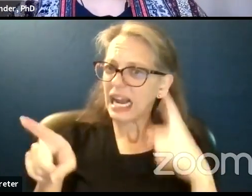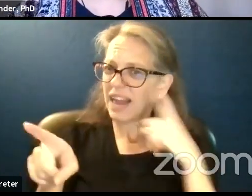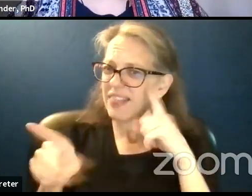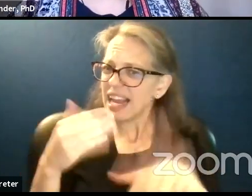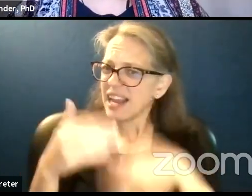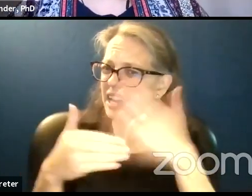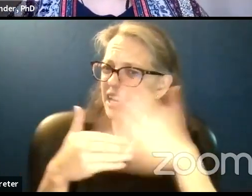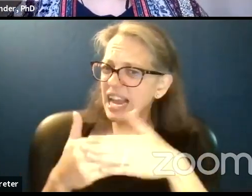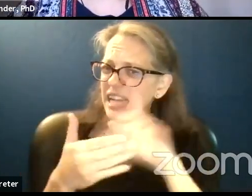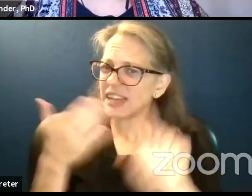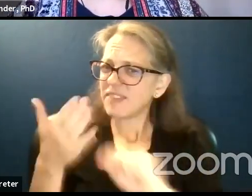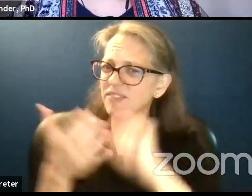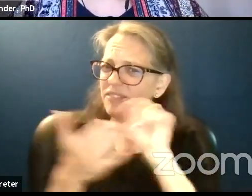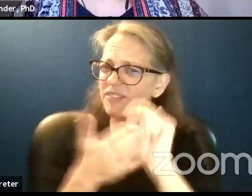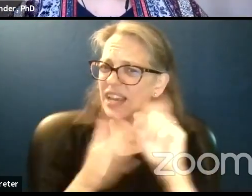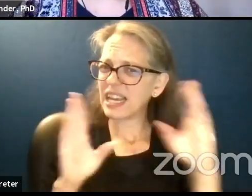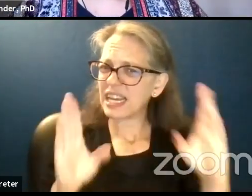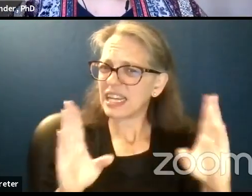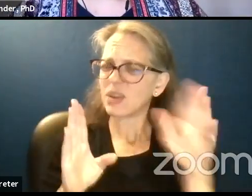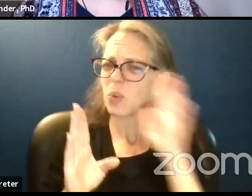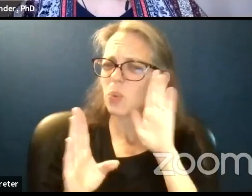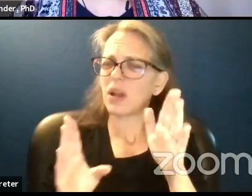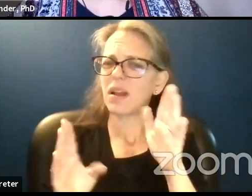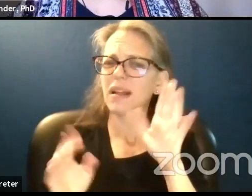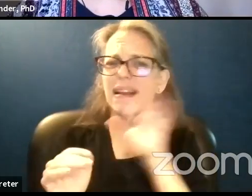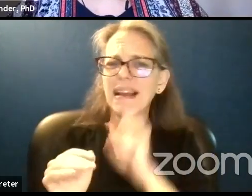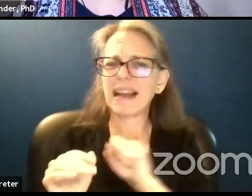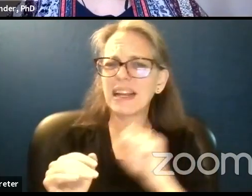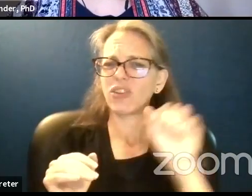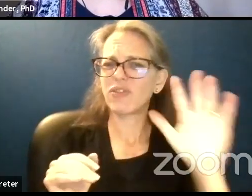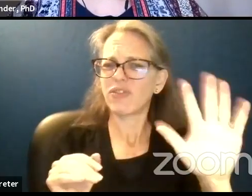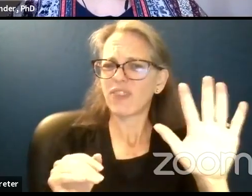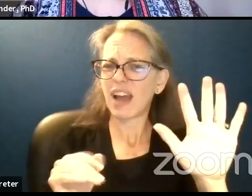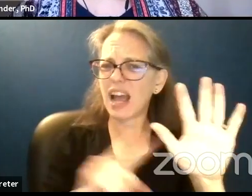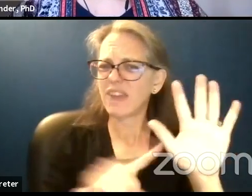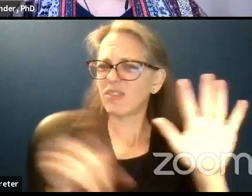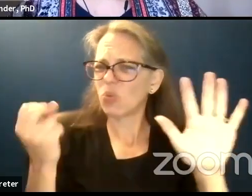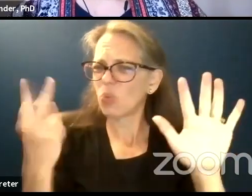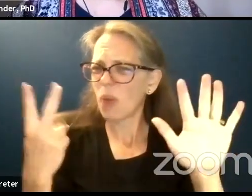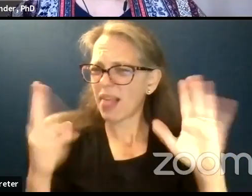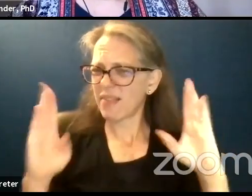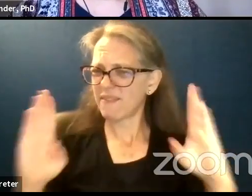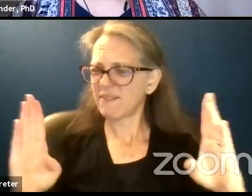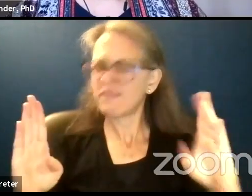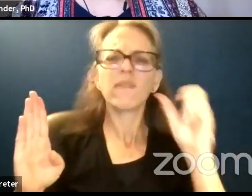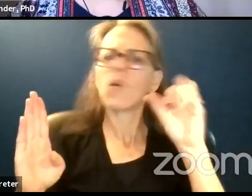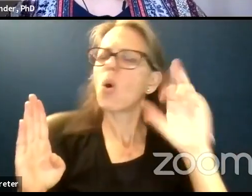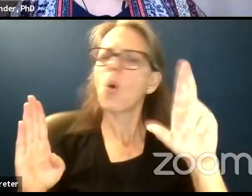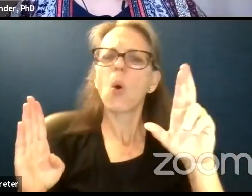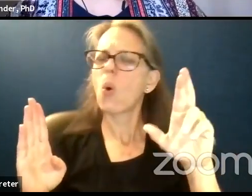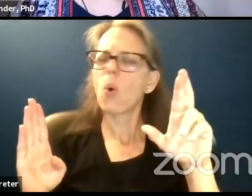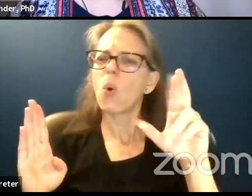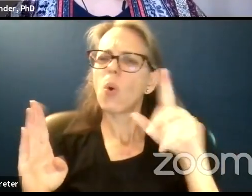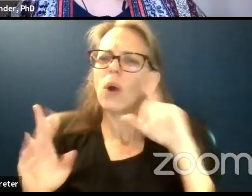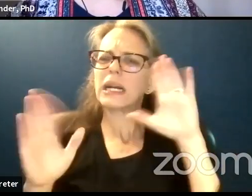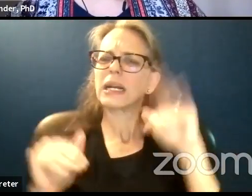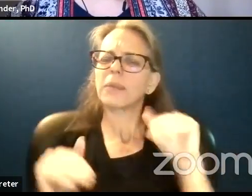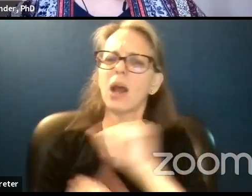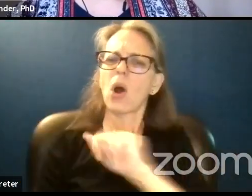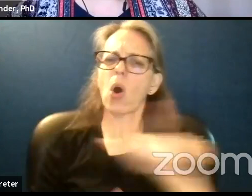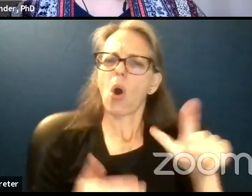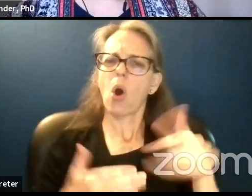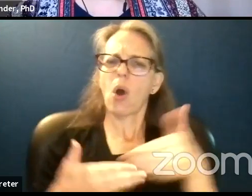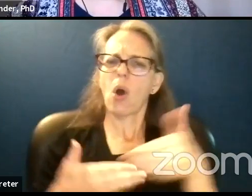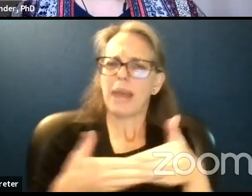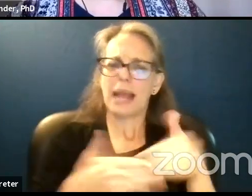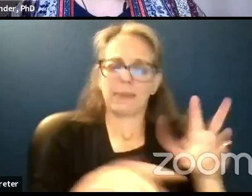be the age 5 to 12, or do you expect there to be all of the, you know, babies through 12-year-olds